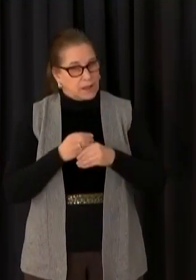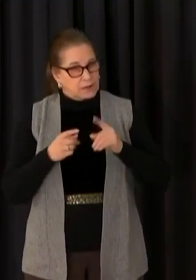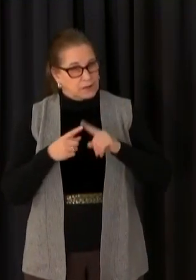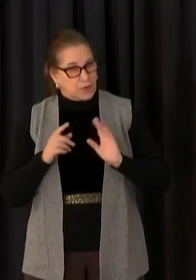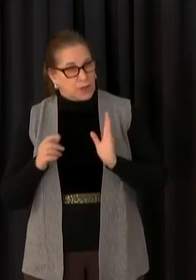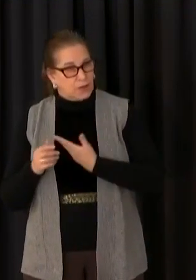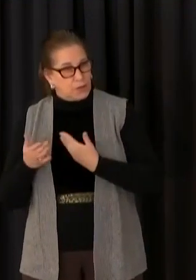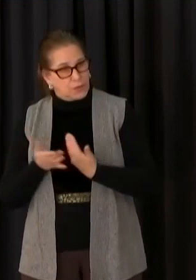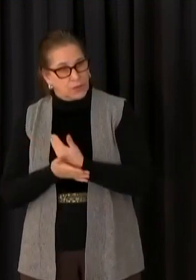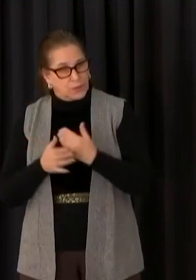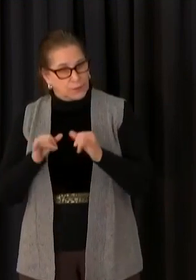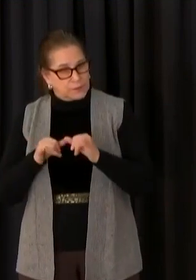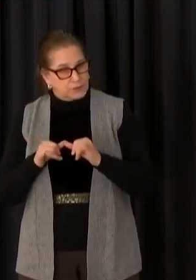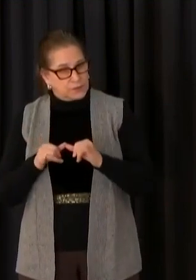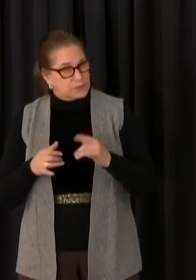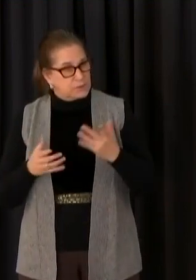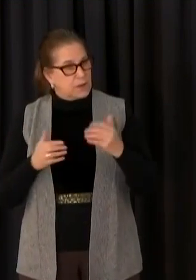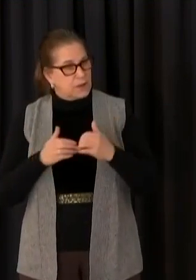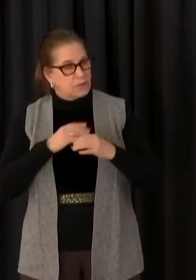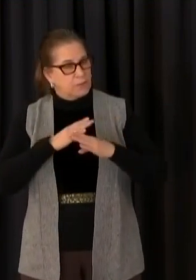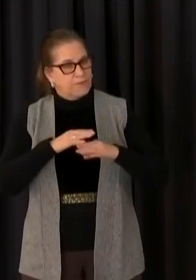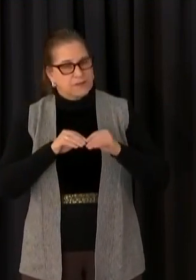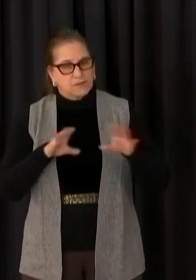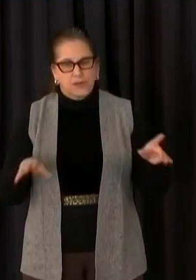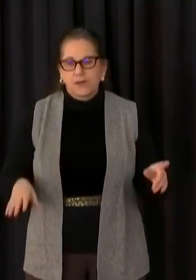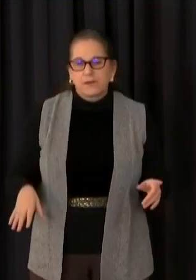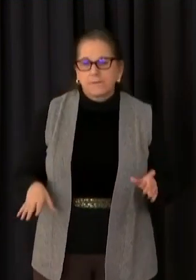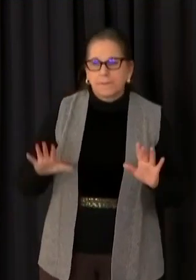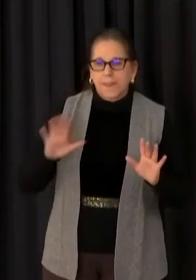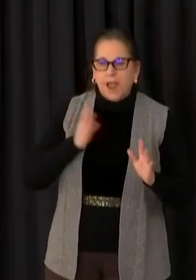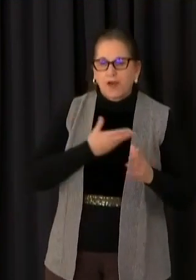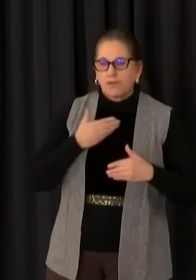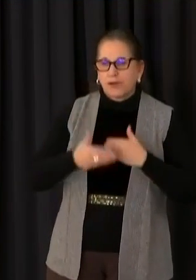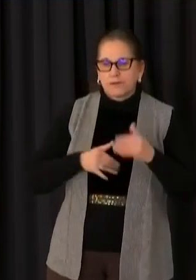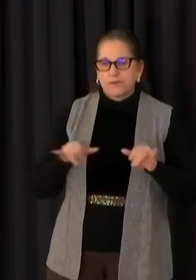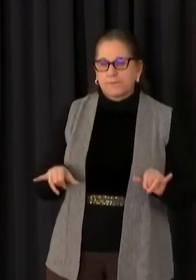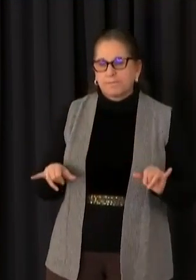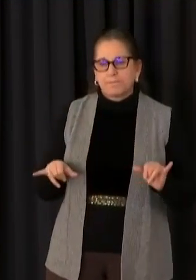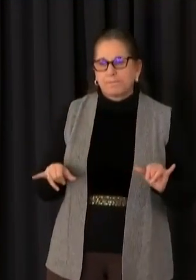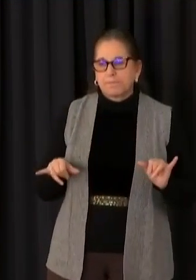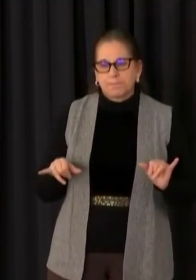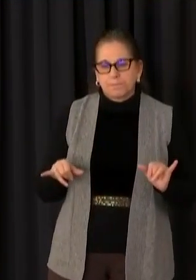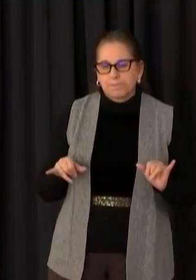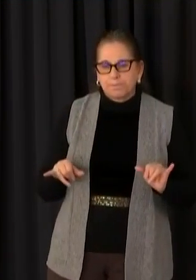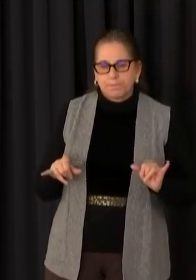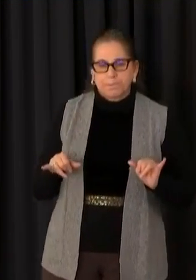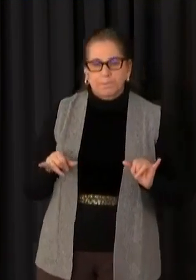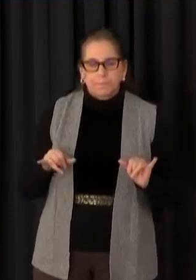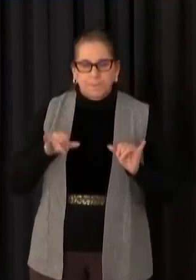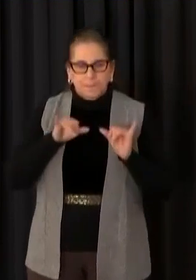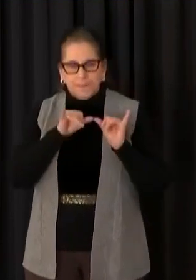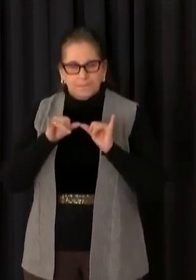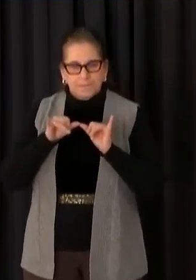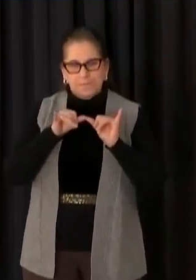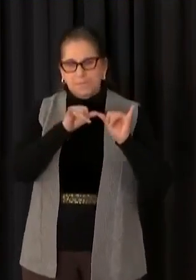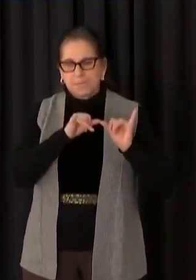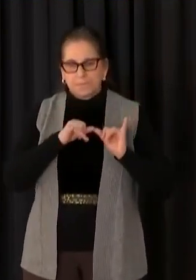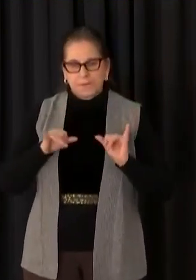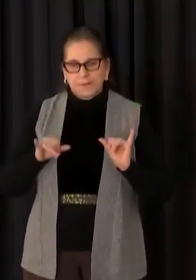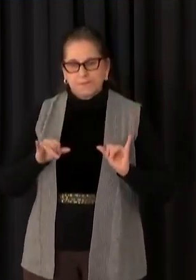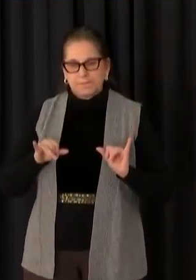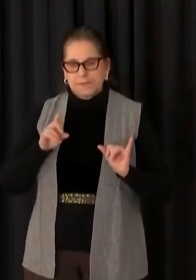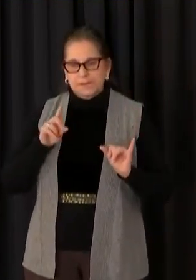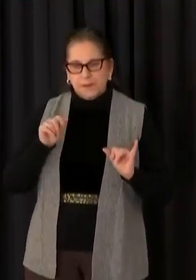keep just, it spreading out of control? Well, our process has been, and it will continue to be, that we have a